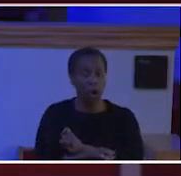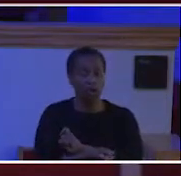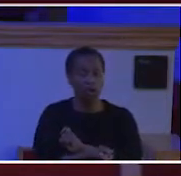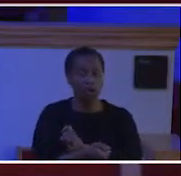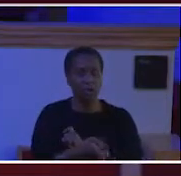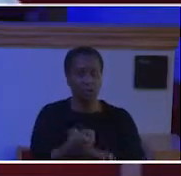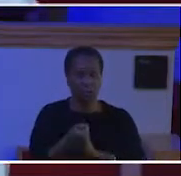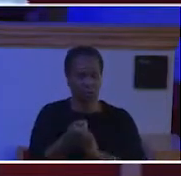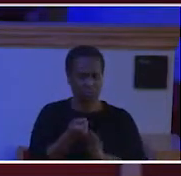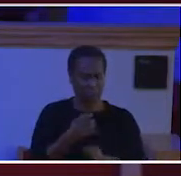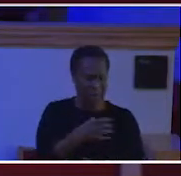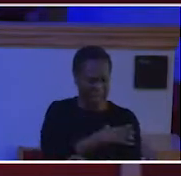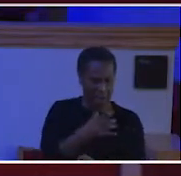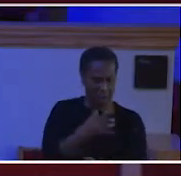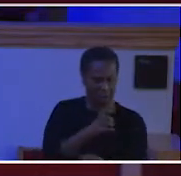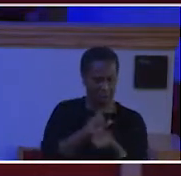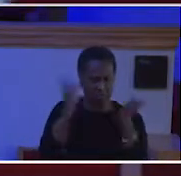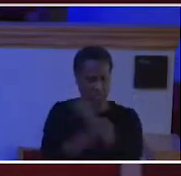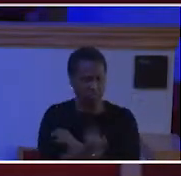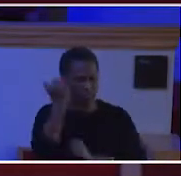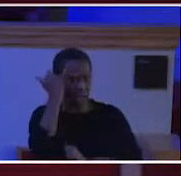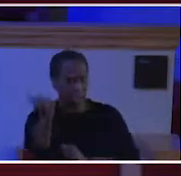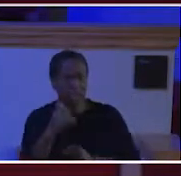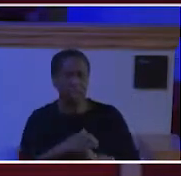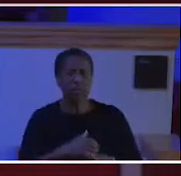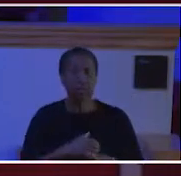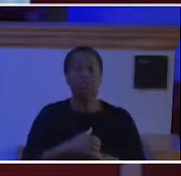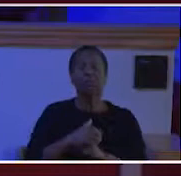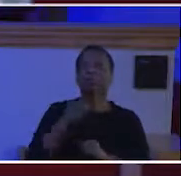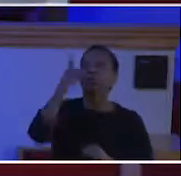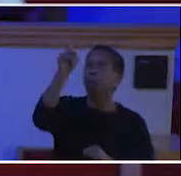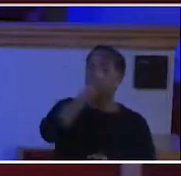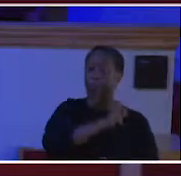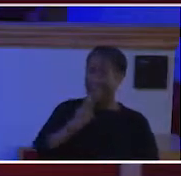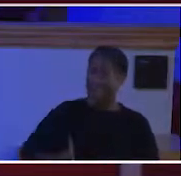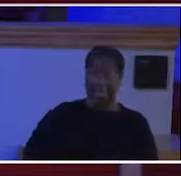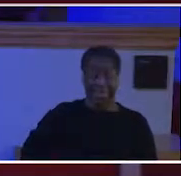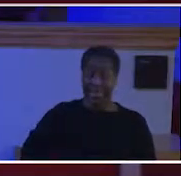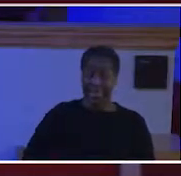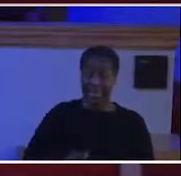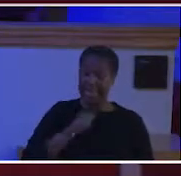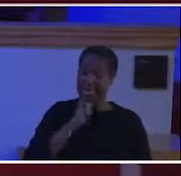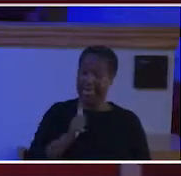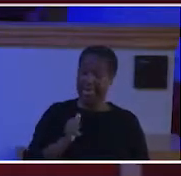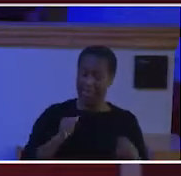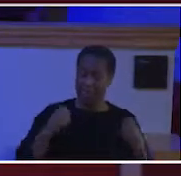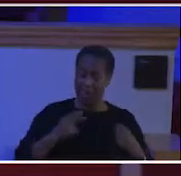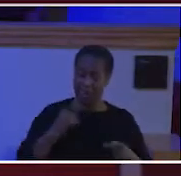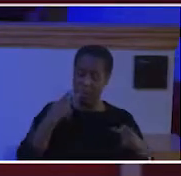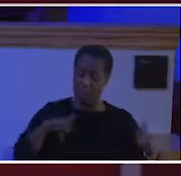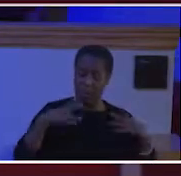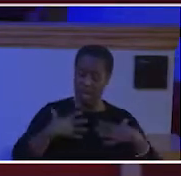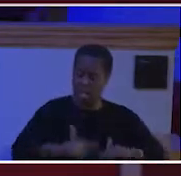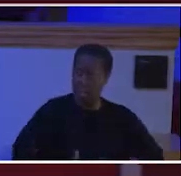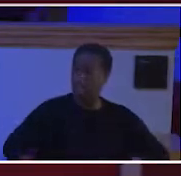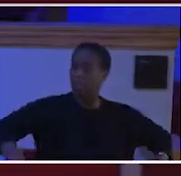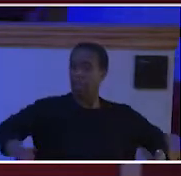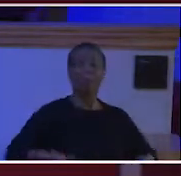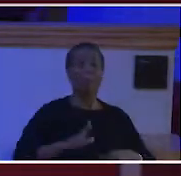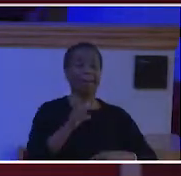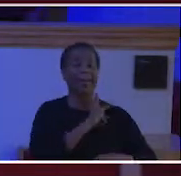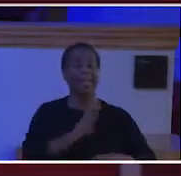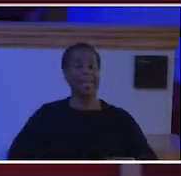notions of power around, so that the king doesn't come in purple, but it comes